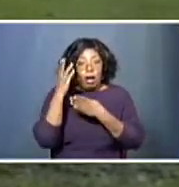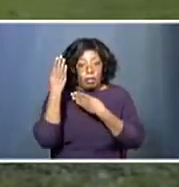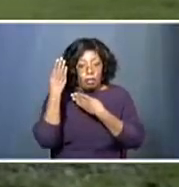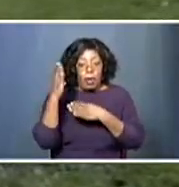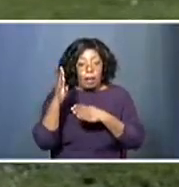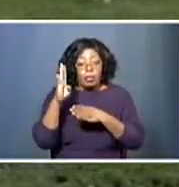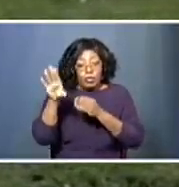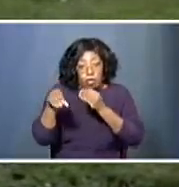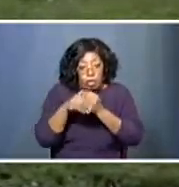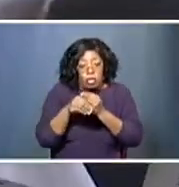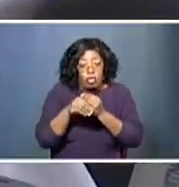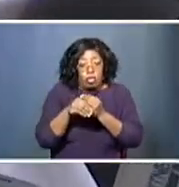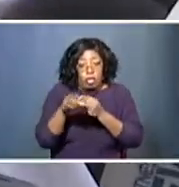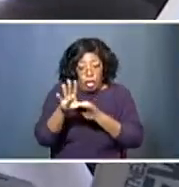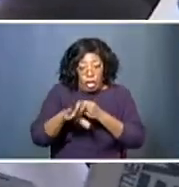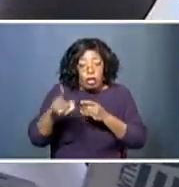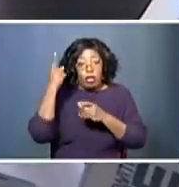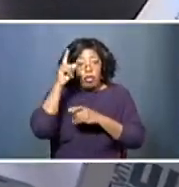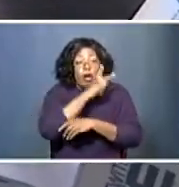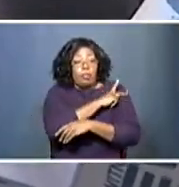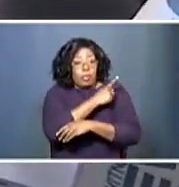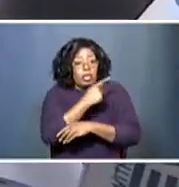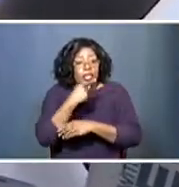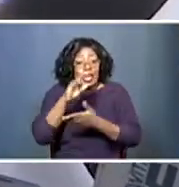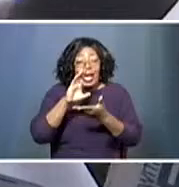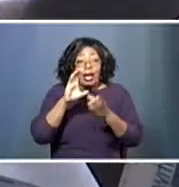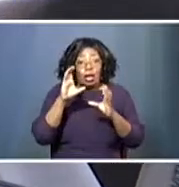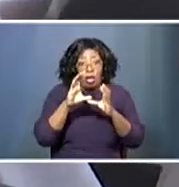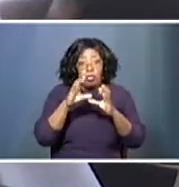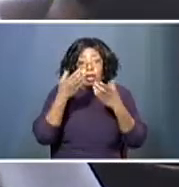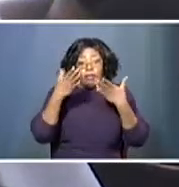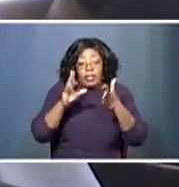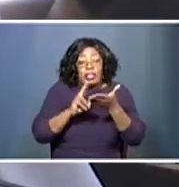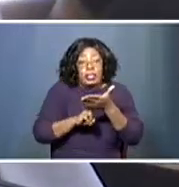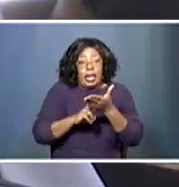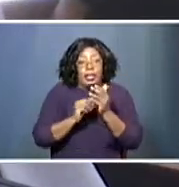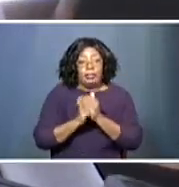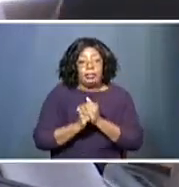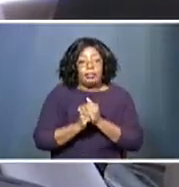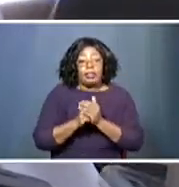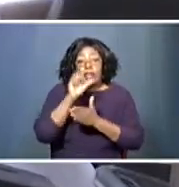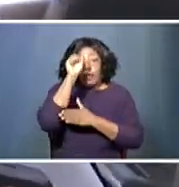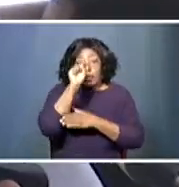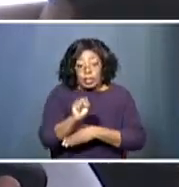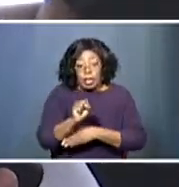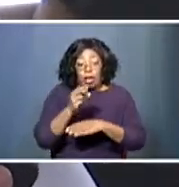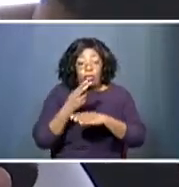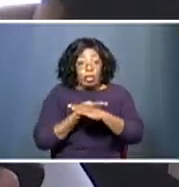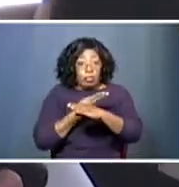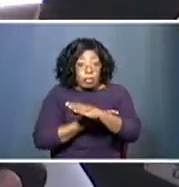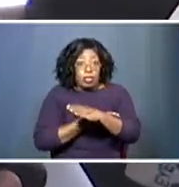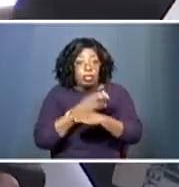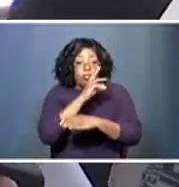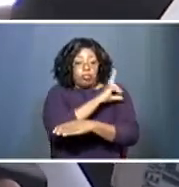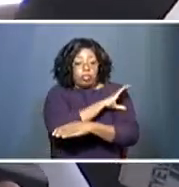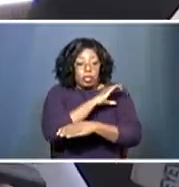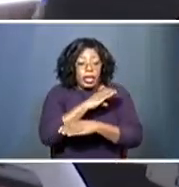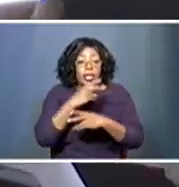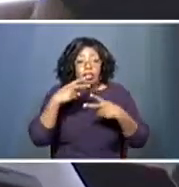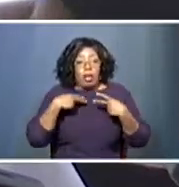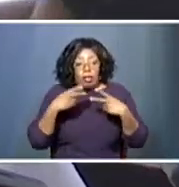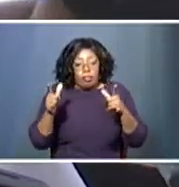space for patients. Darville says that contract has been signed. The South Beach Clinic was used to house moderately